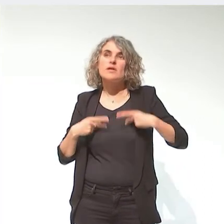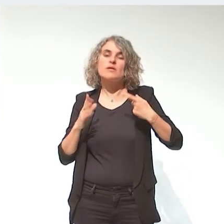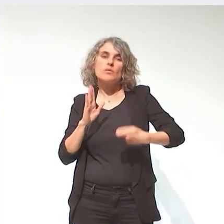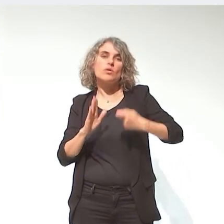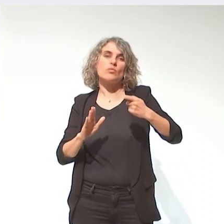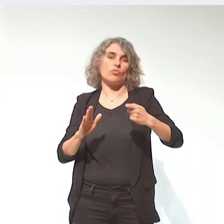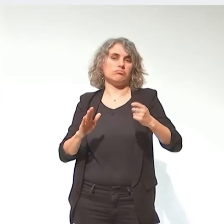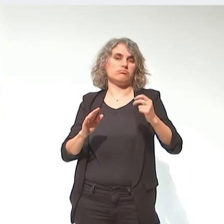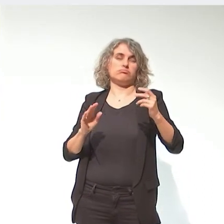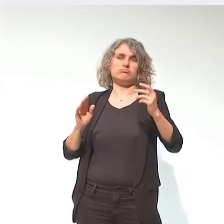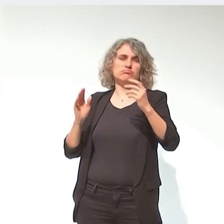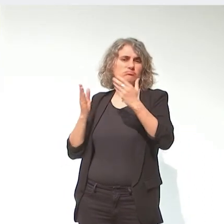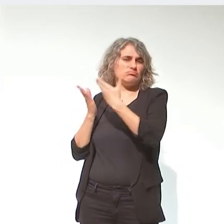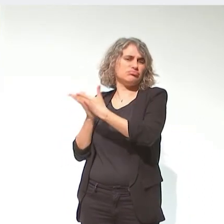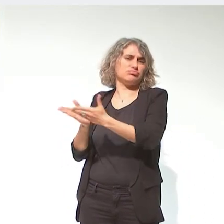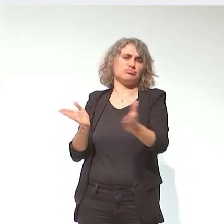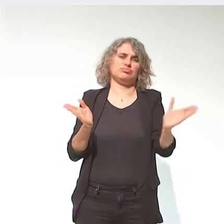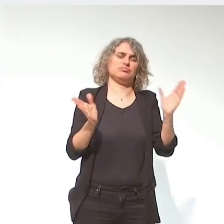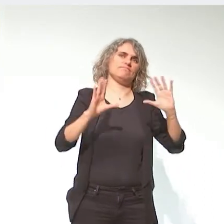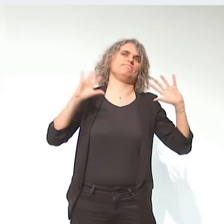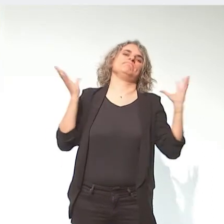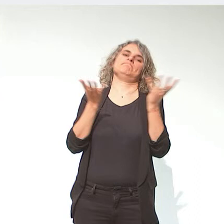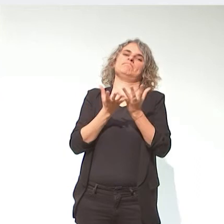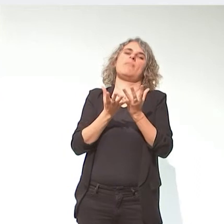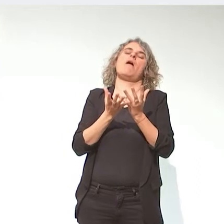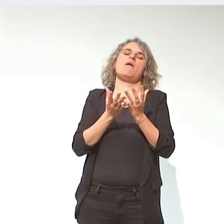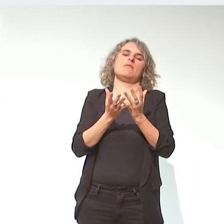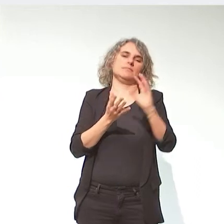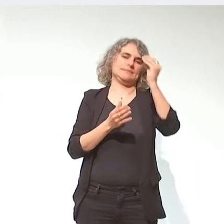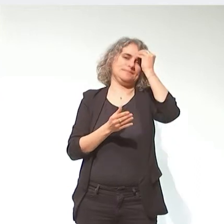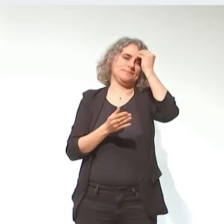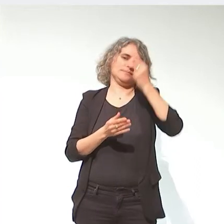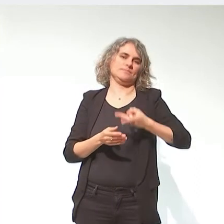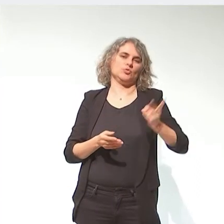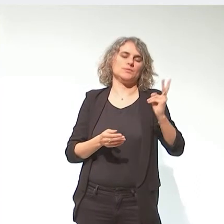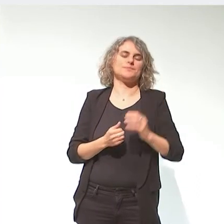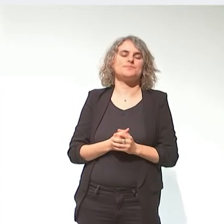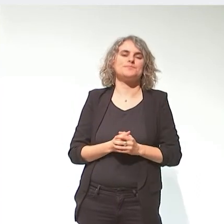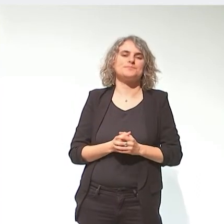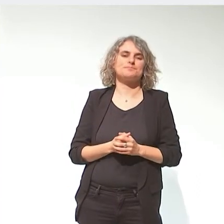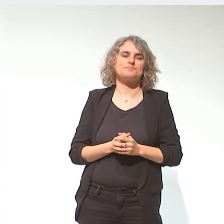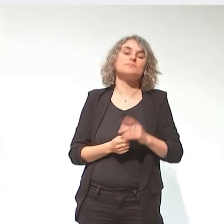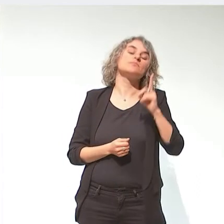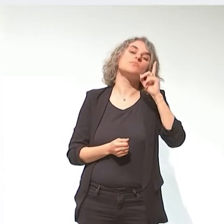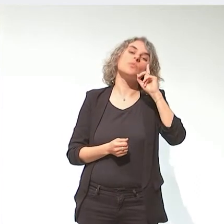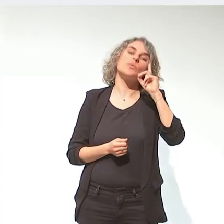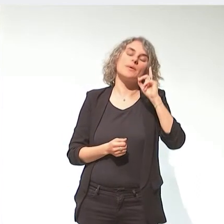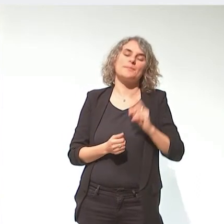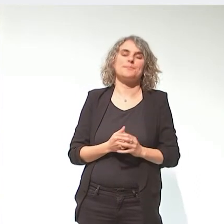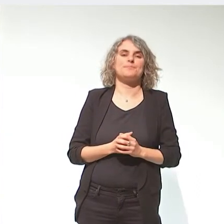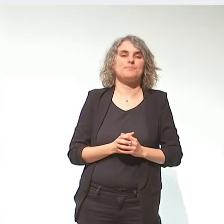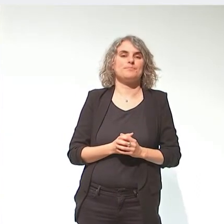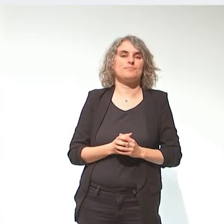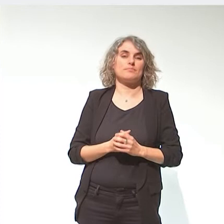did a big change in our model in Portugal in 2008, in a first